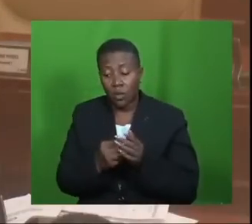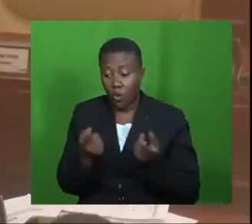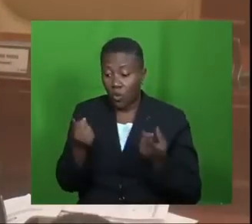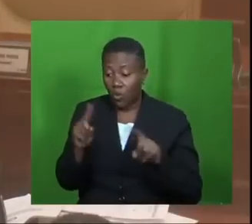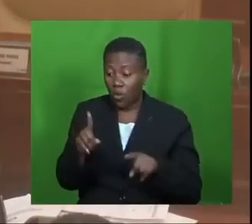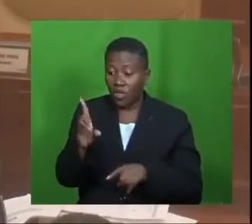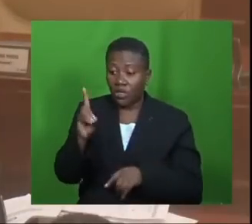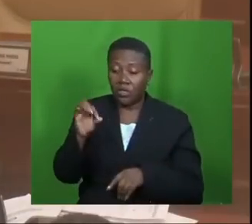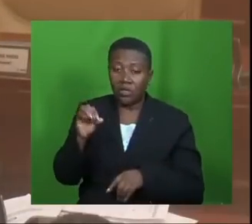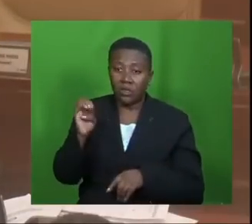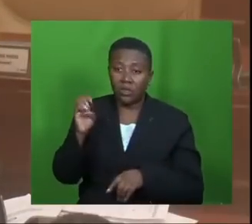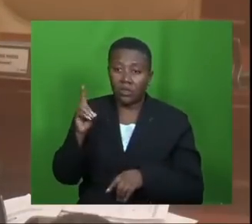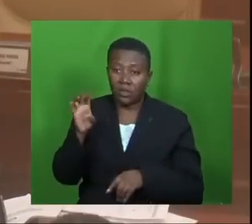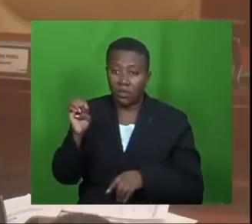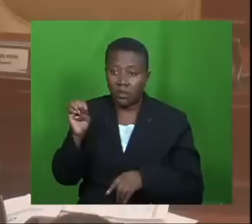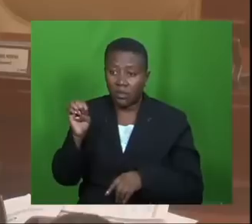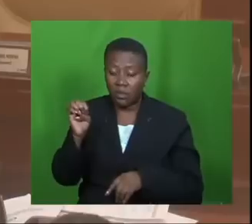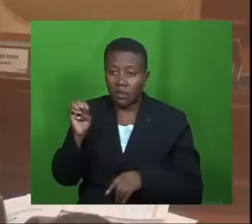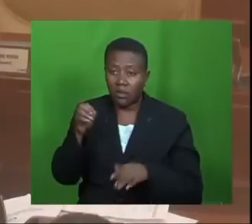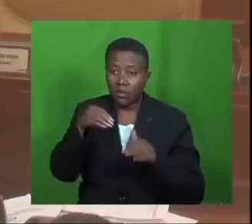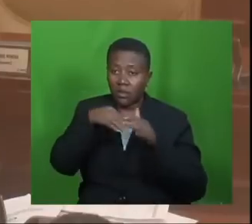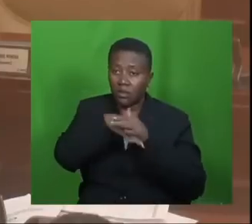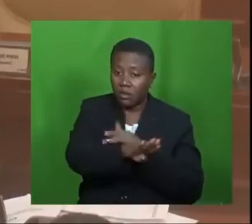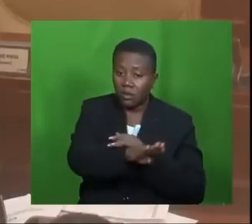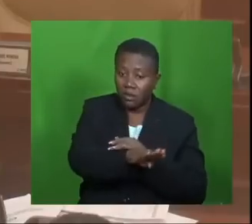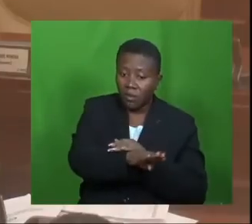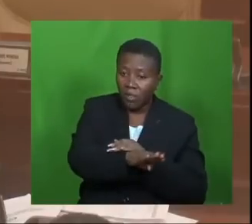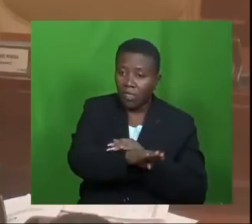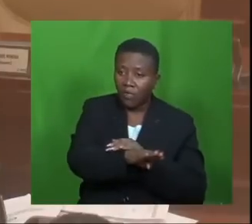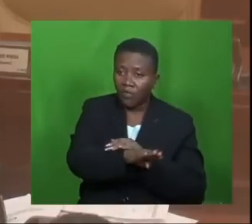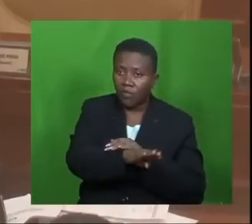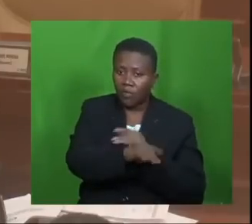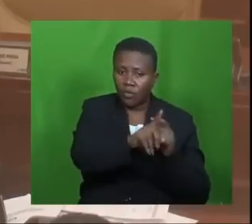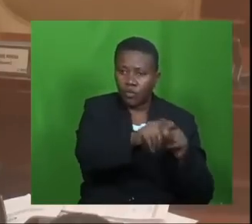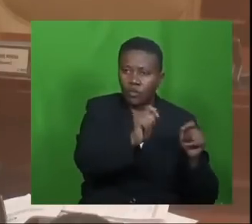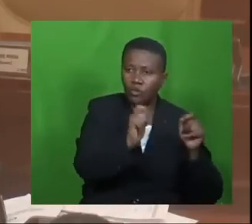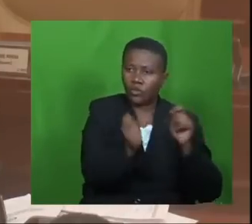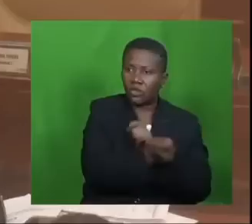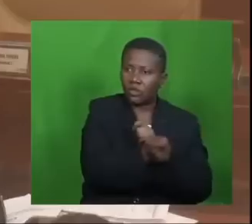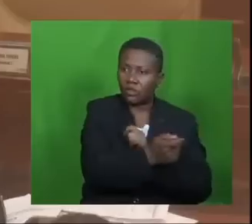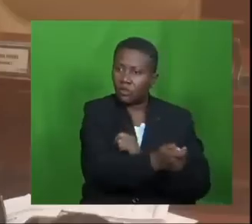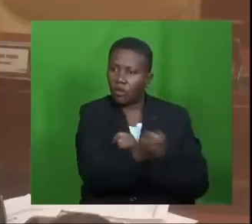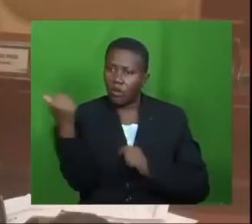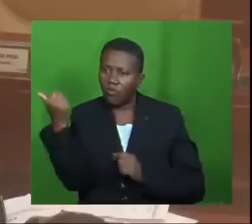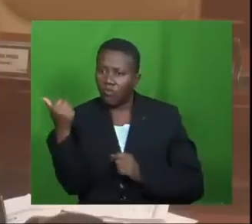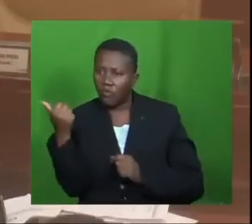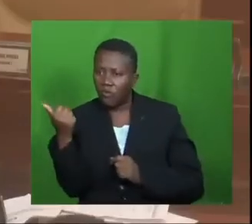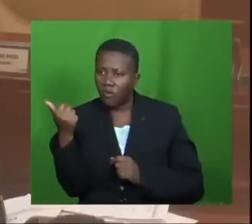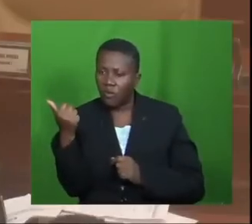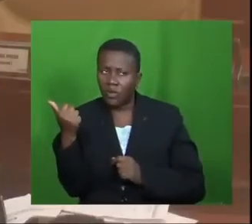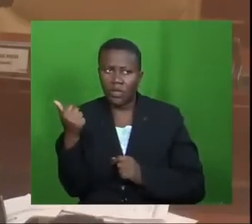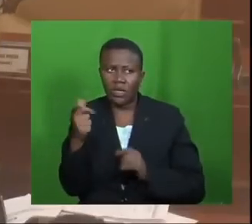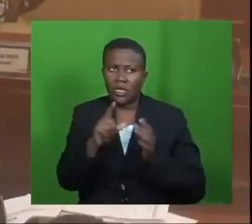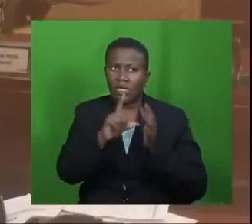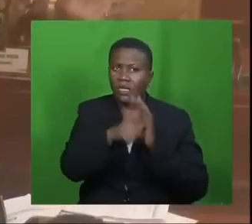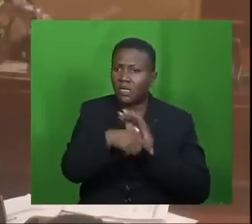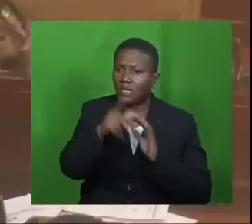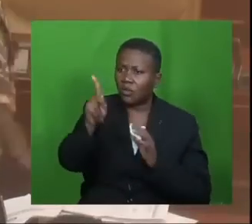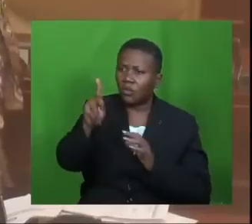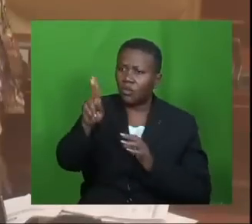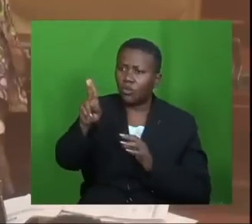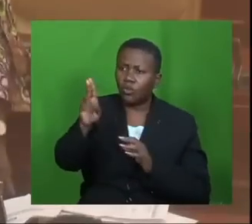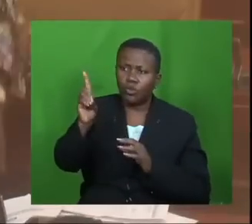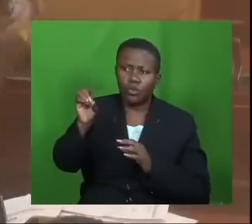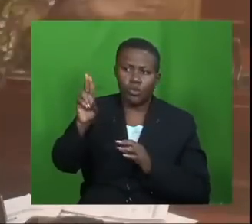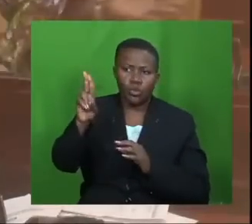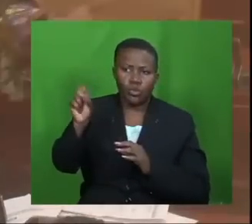he together with Kudos, he changed them. They had hardly finished, celebrating the goal when he was changed.